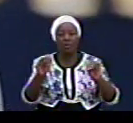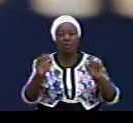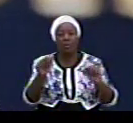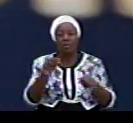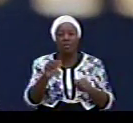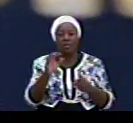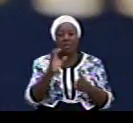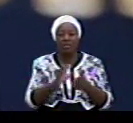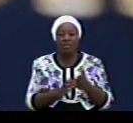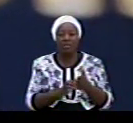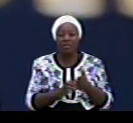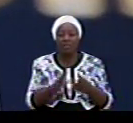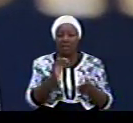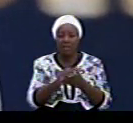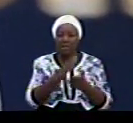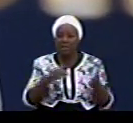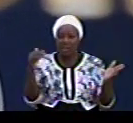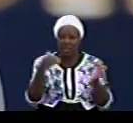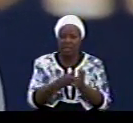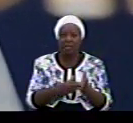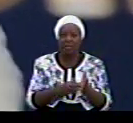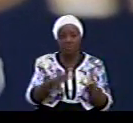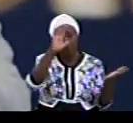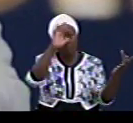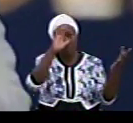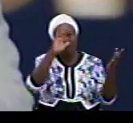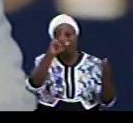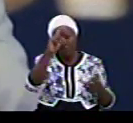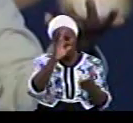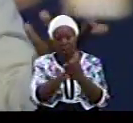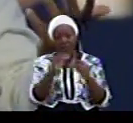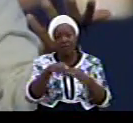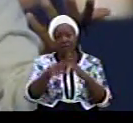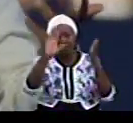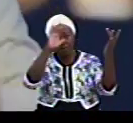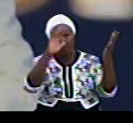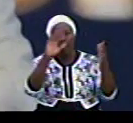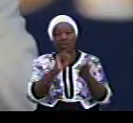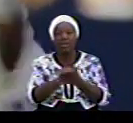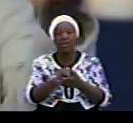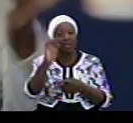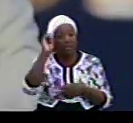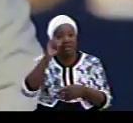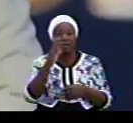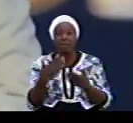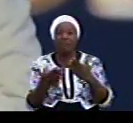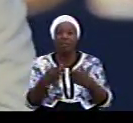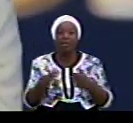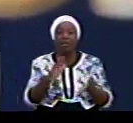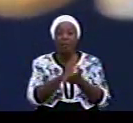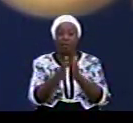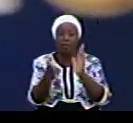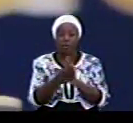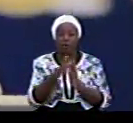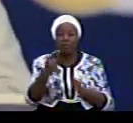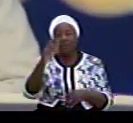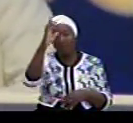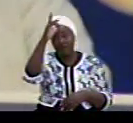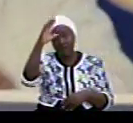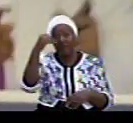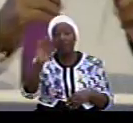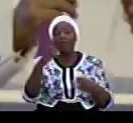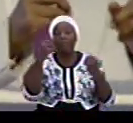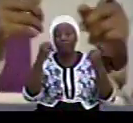hope believed in hope, that he might become the father of many